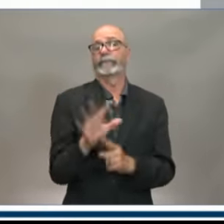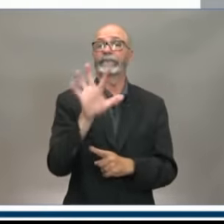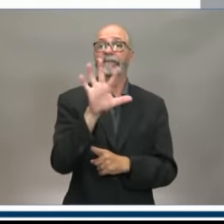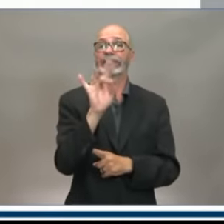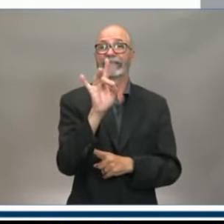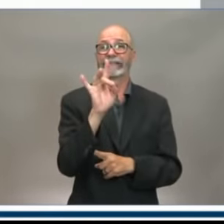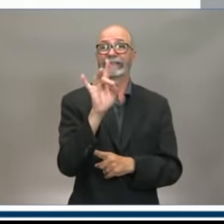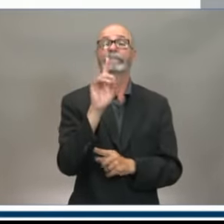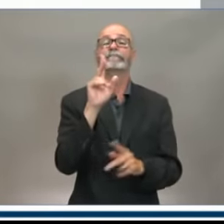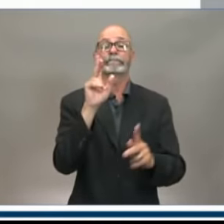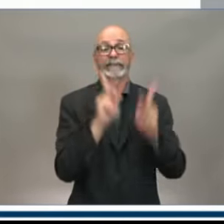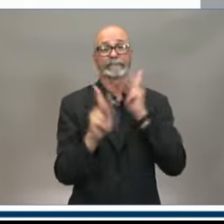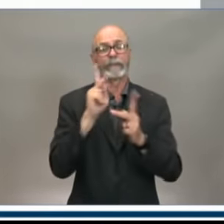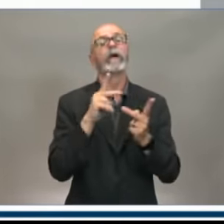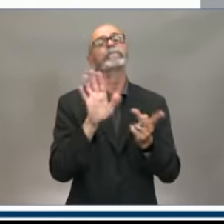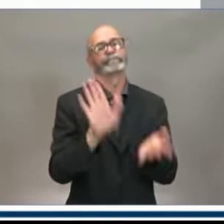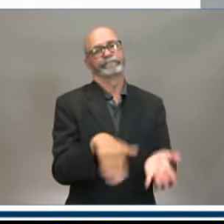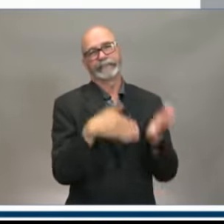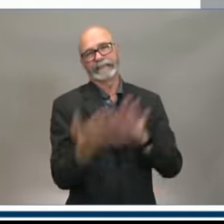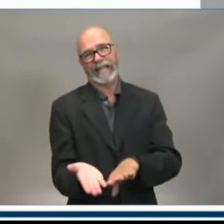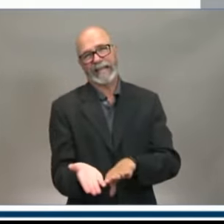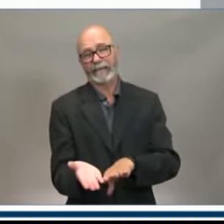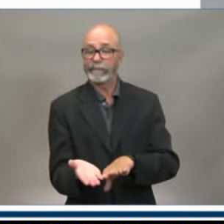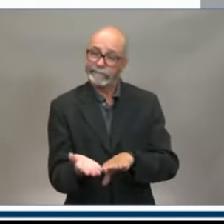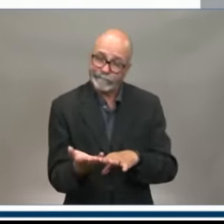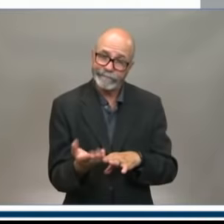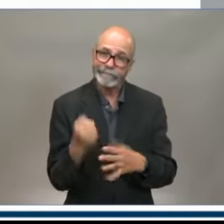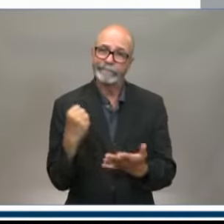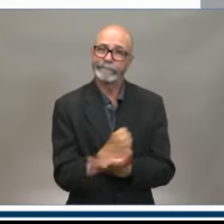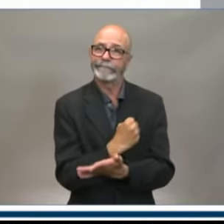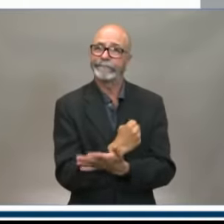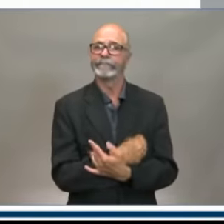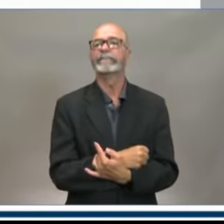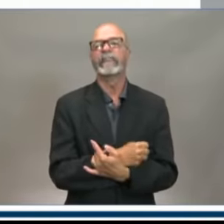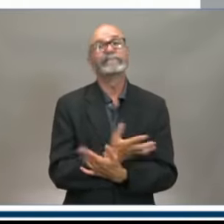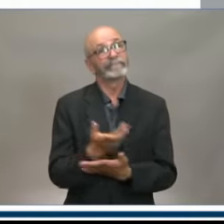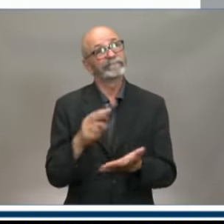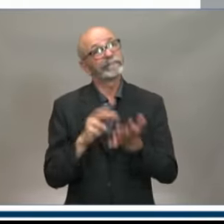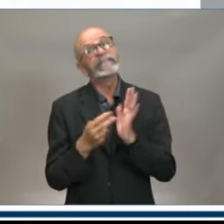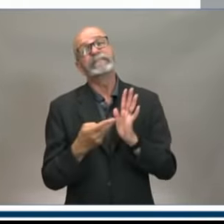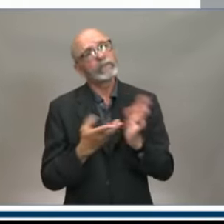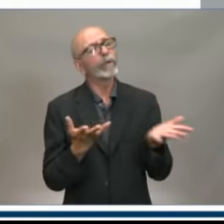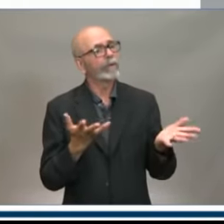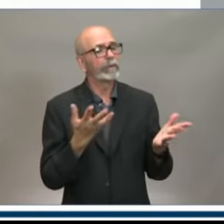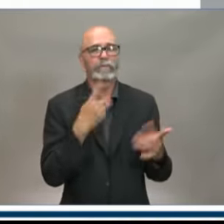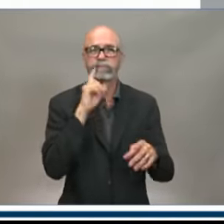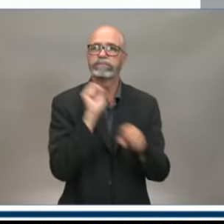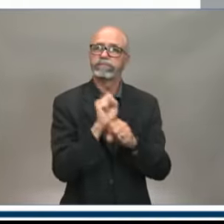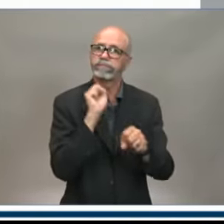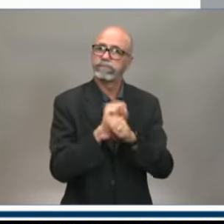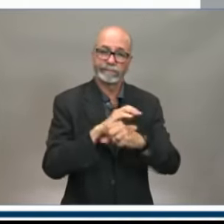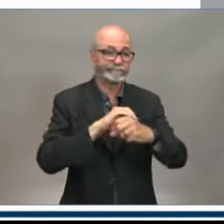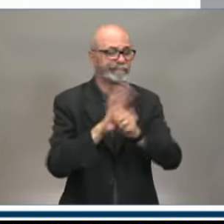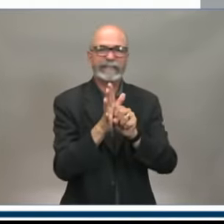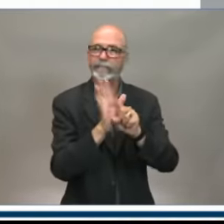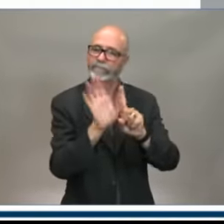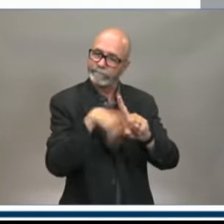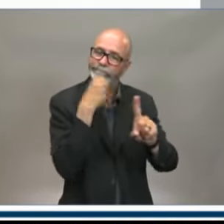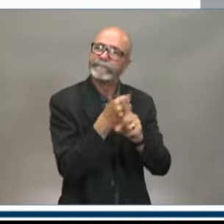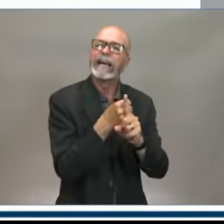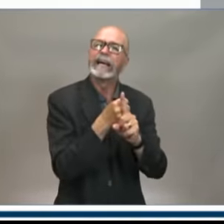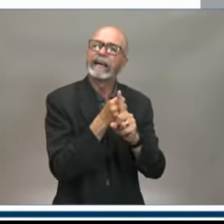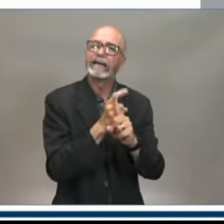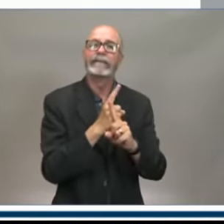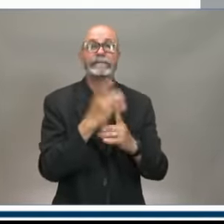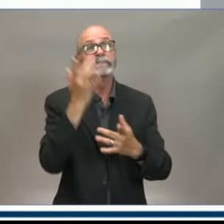due to COVID-19. Again, a reminder of the potential serious nature of this disease. Today, I'm reporting we